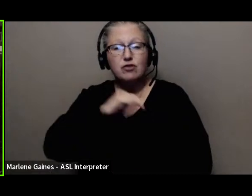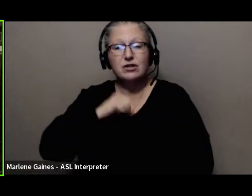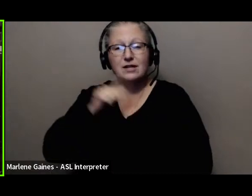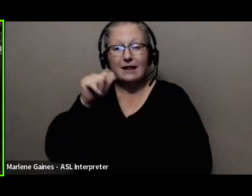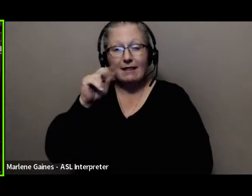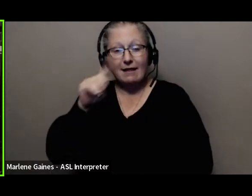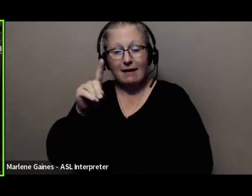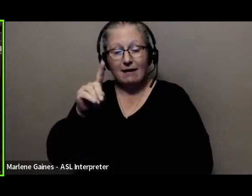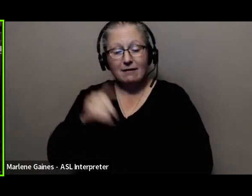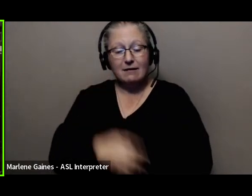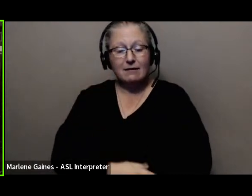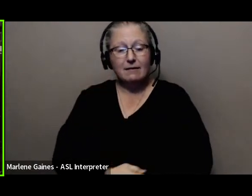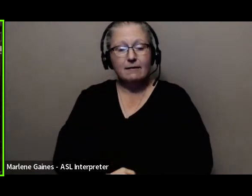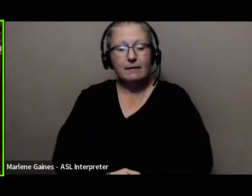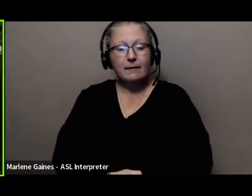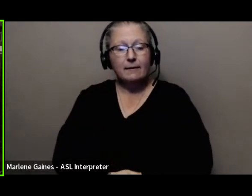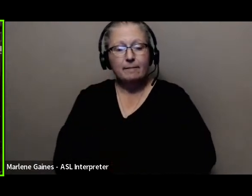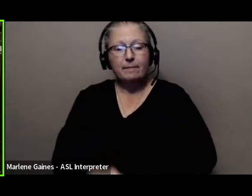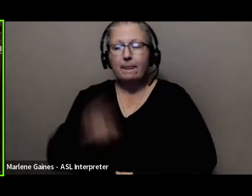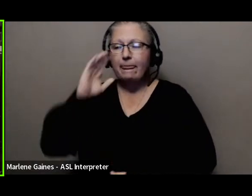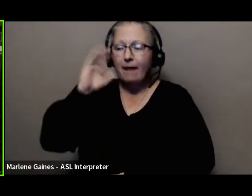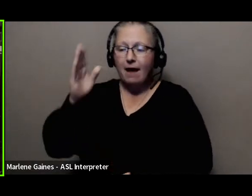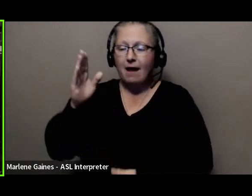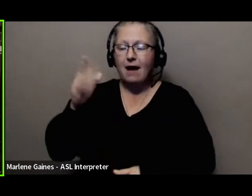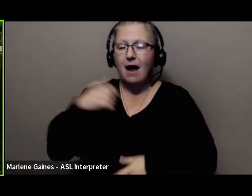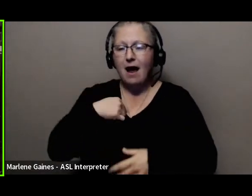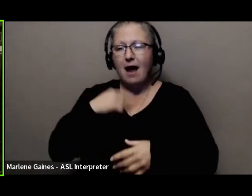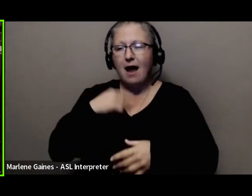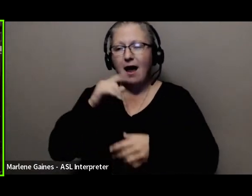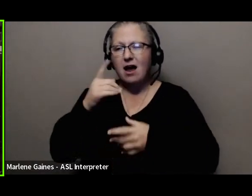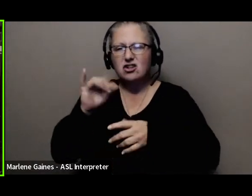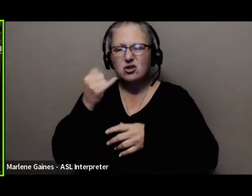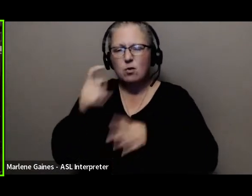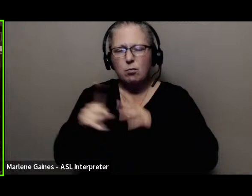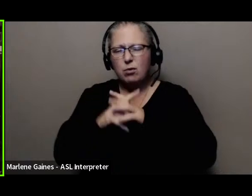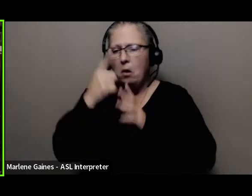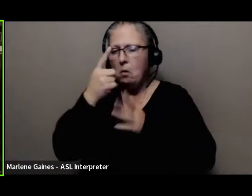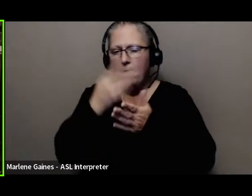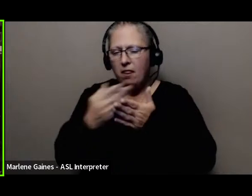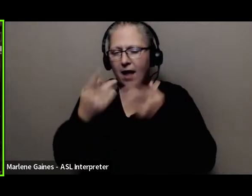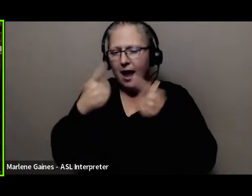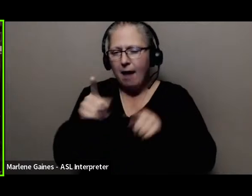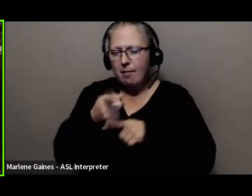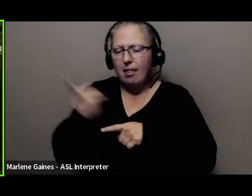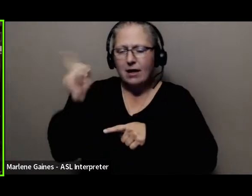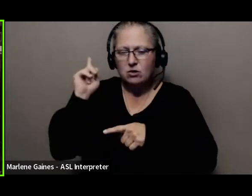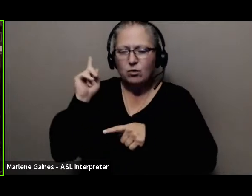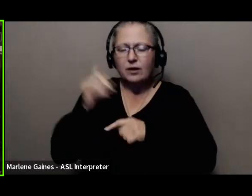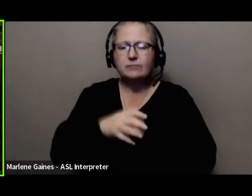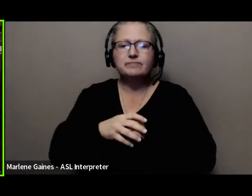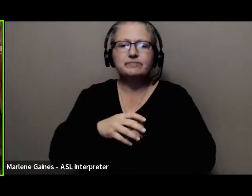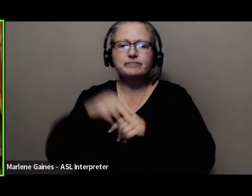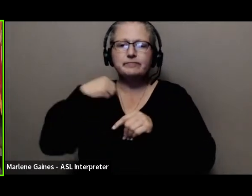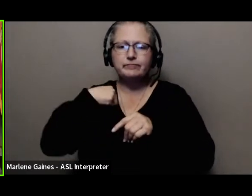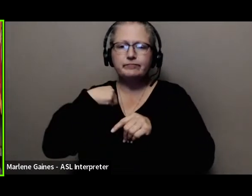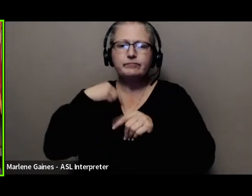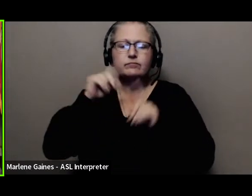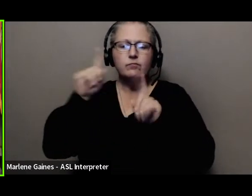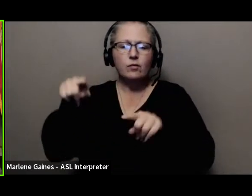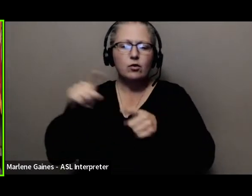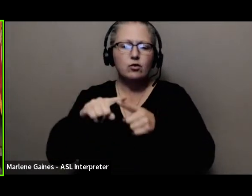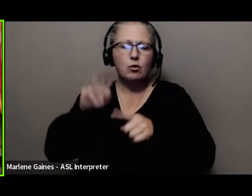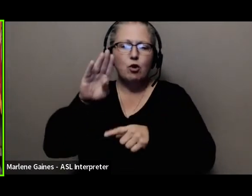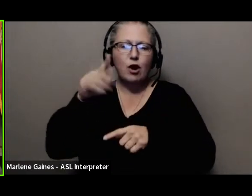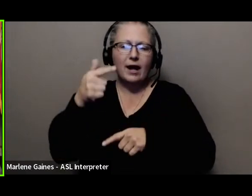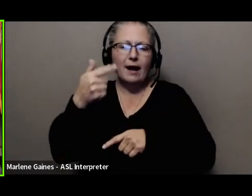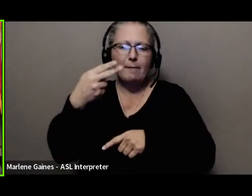Land. Hi. So actually, I just want to bring up one thing that happened last week. I was able to go to